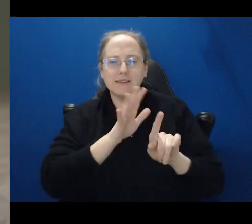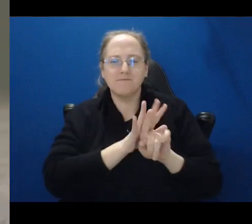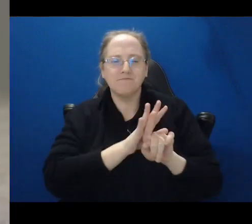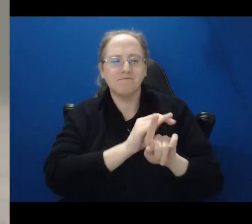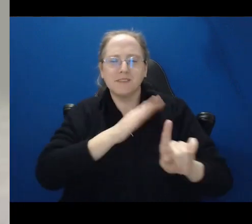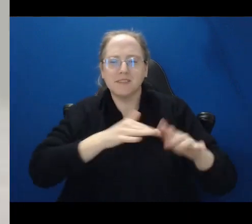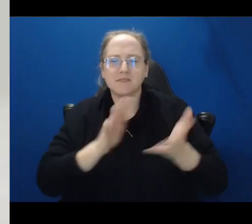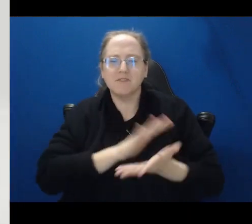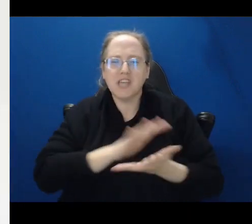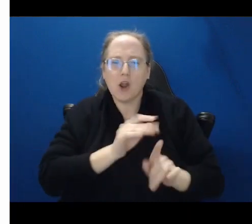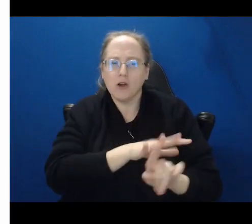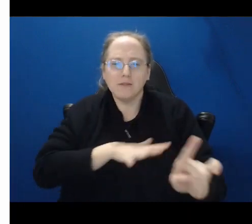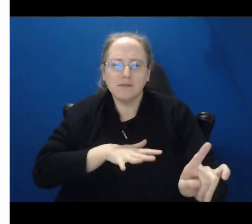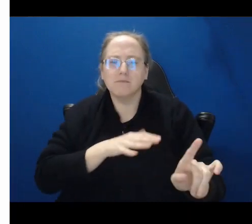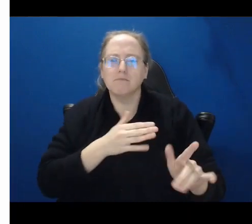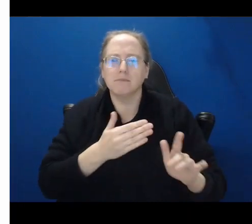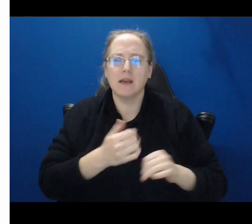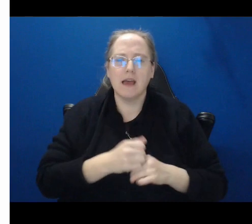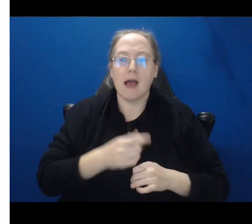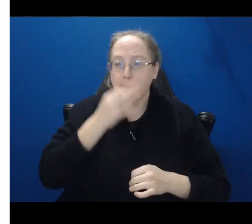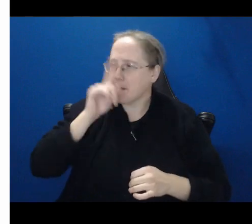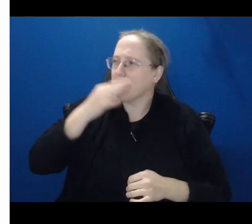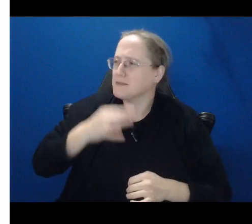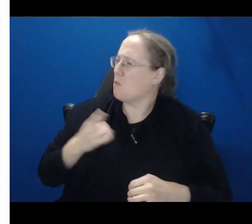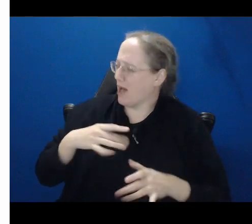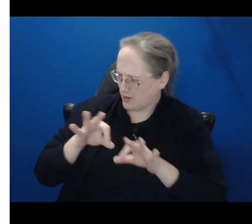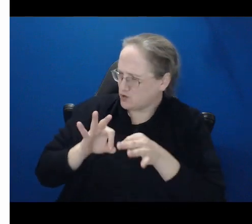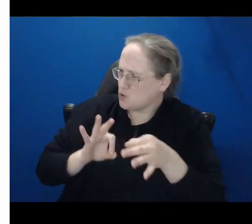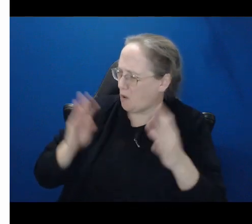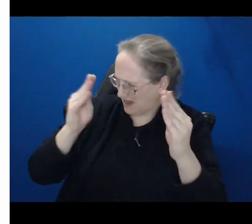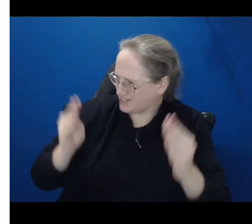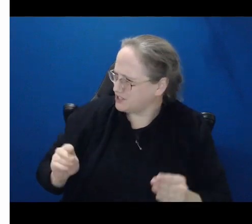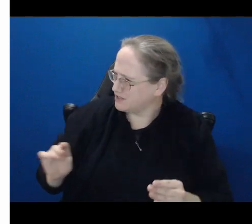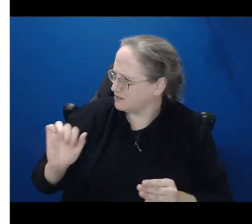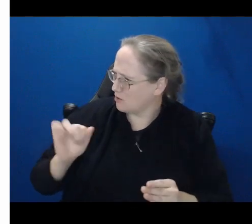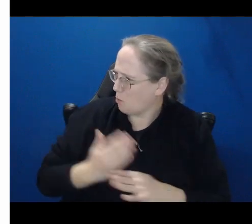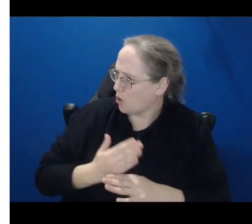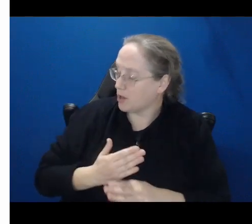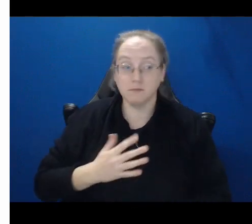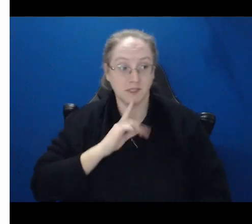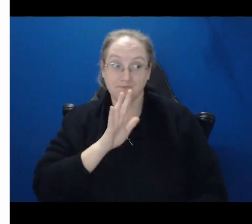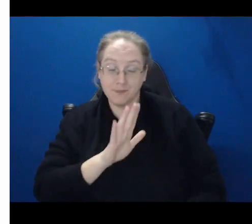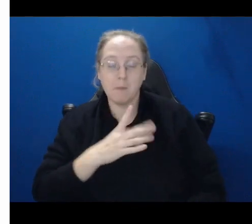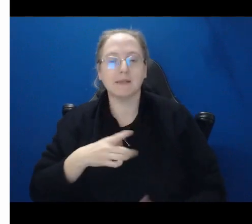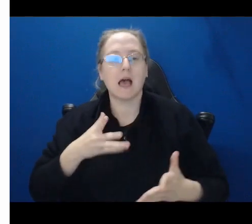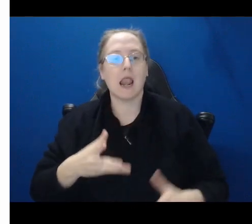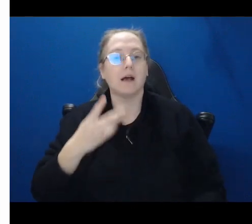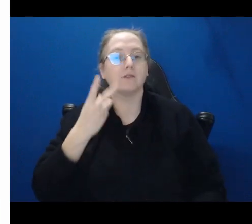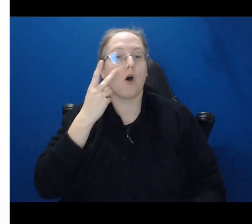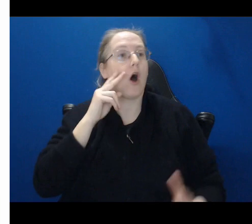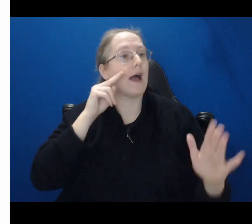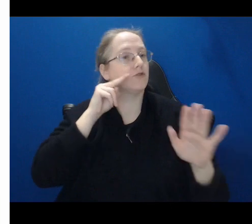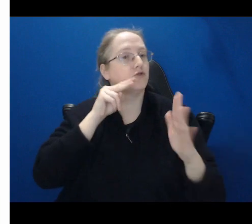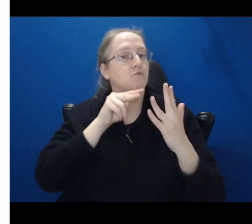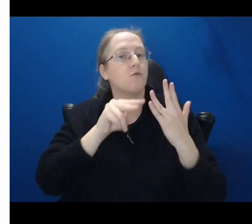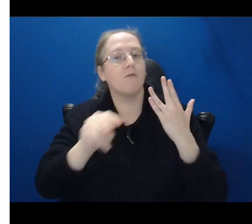why do I use the torn edges? And it's because it enables your gaze to move beyond it. There's something about